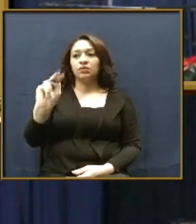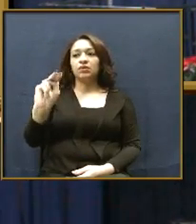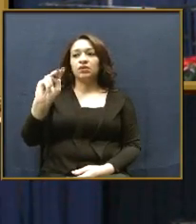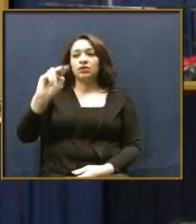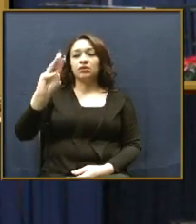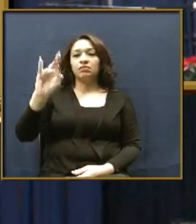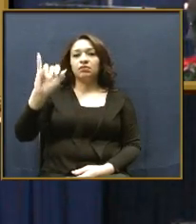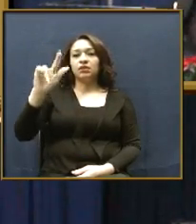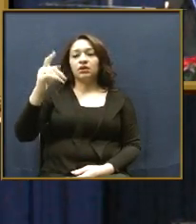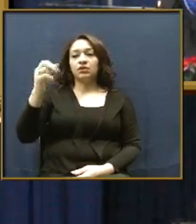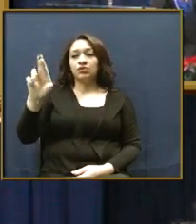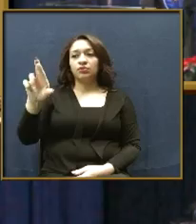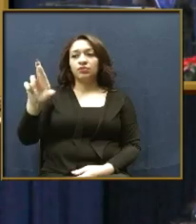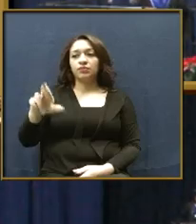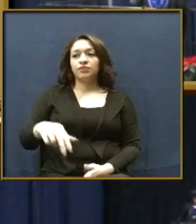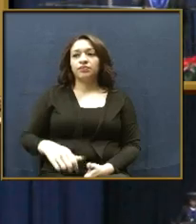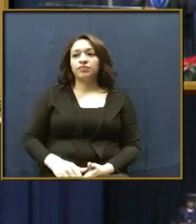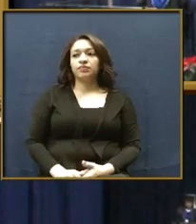Maria Juana Moncada.